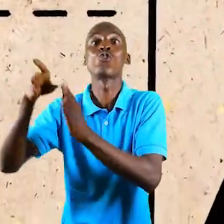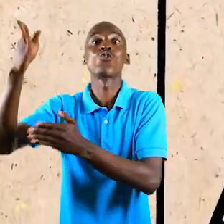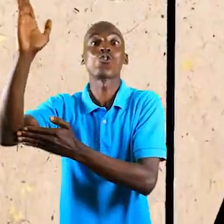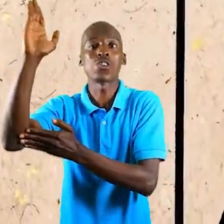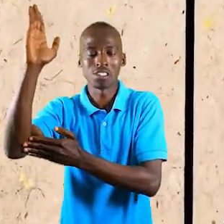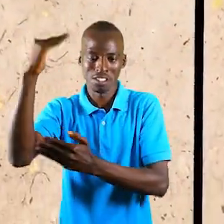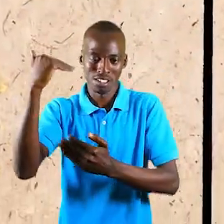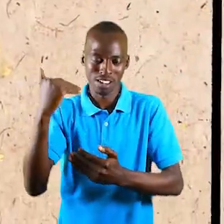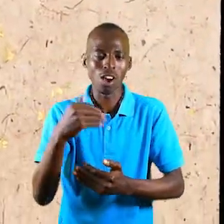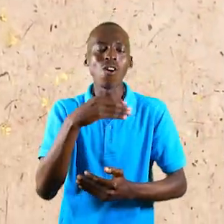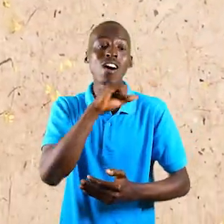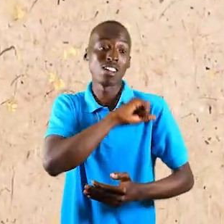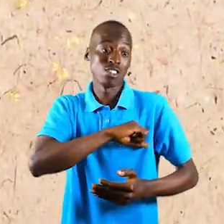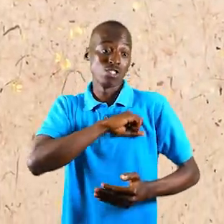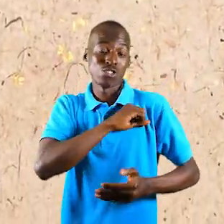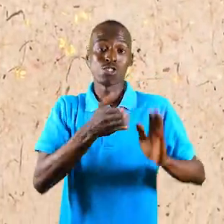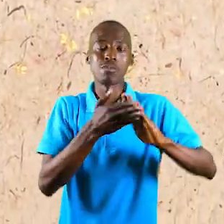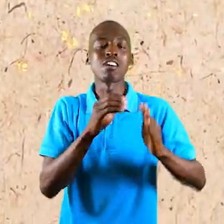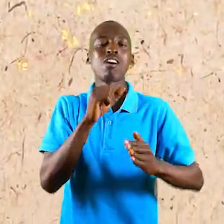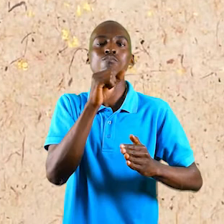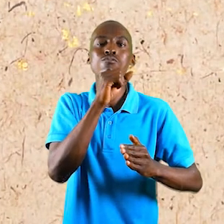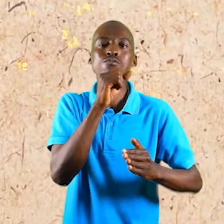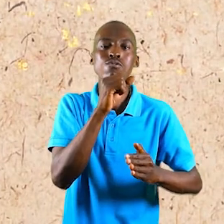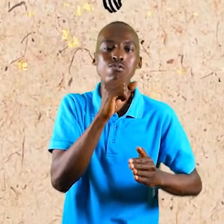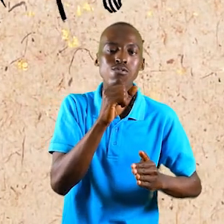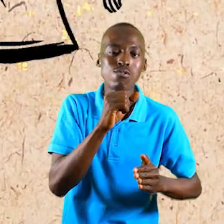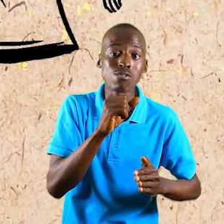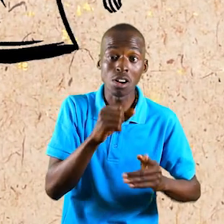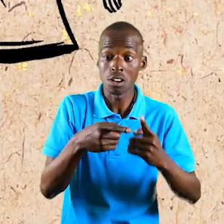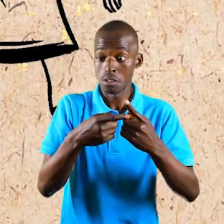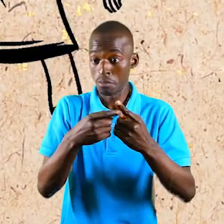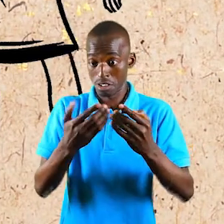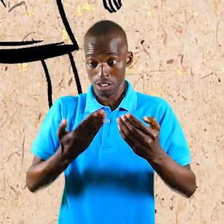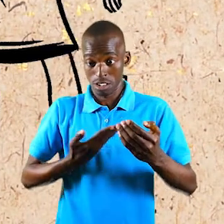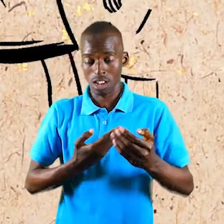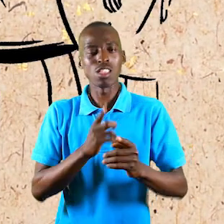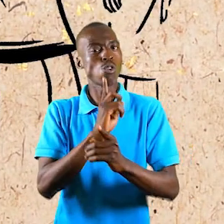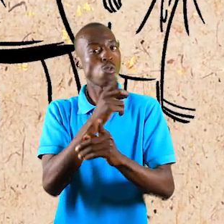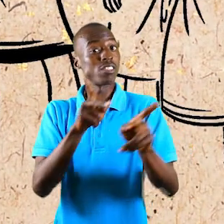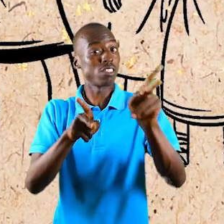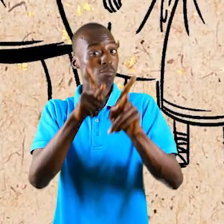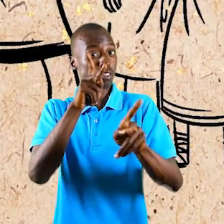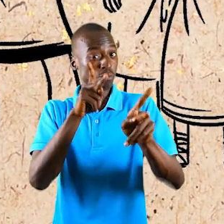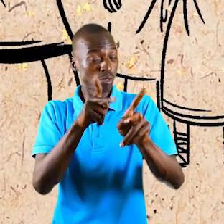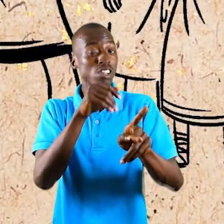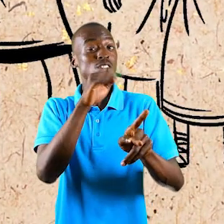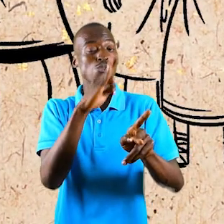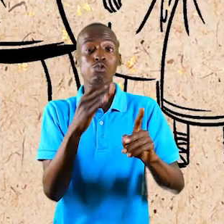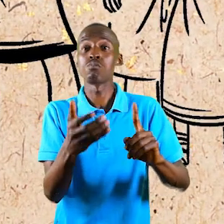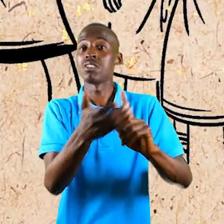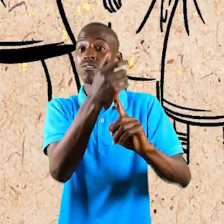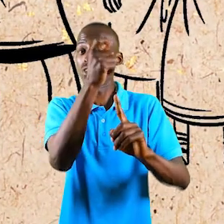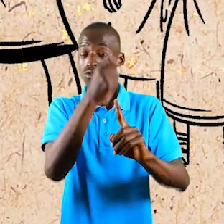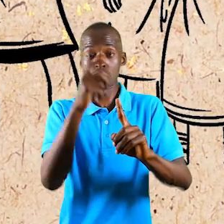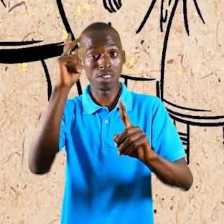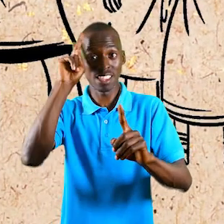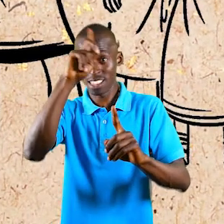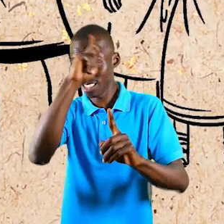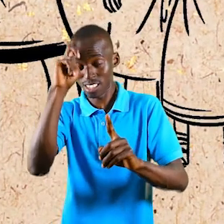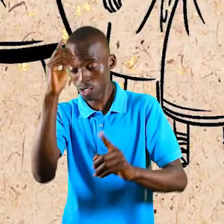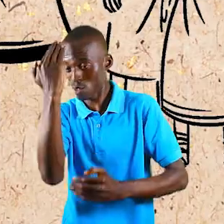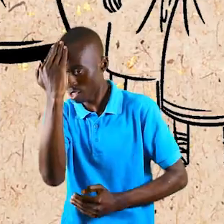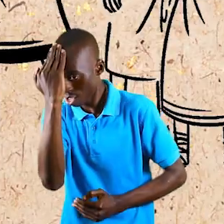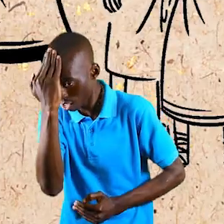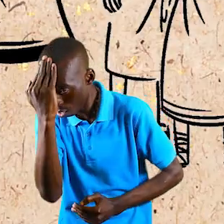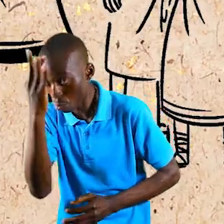the aging Samuel confronts Saul and Israel. He had warned the people that they would only benefit from a king who's